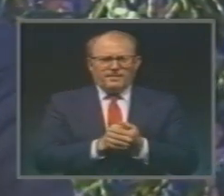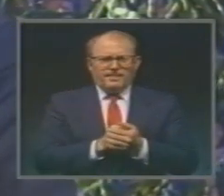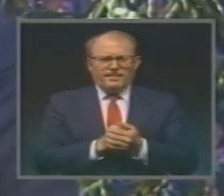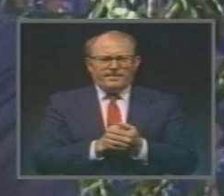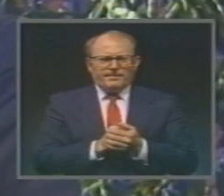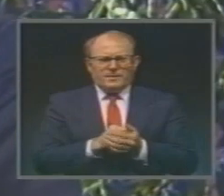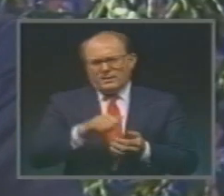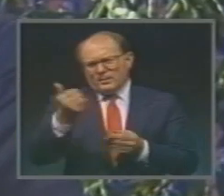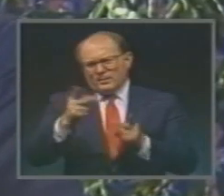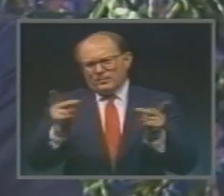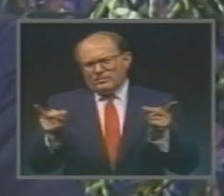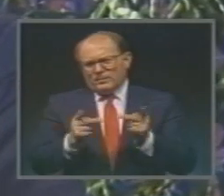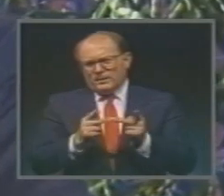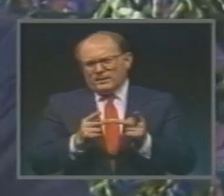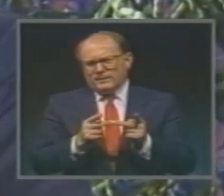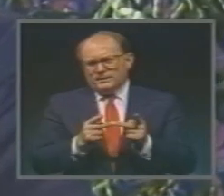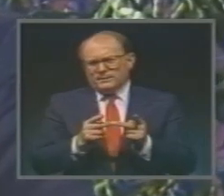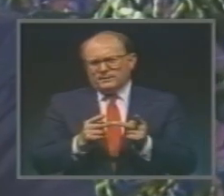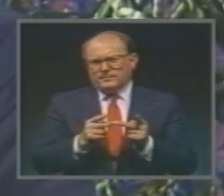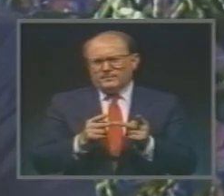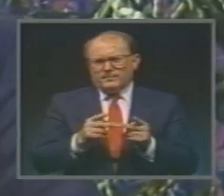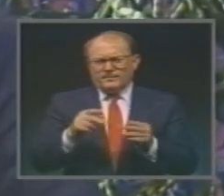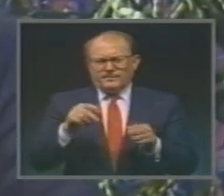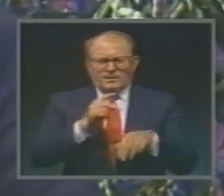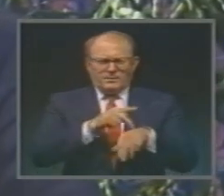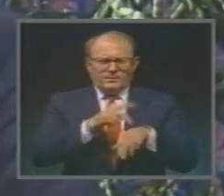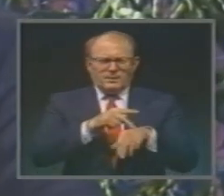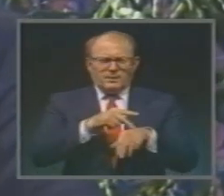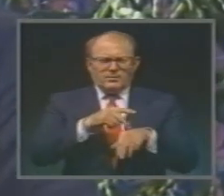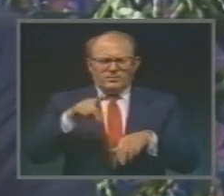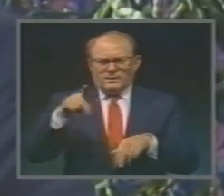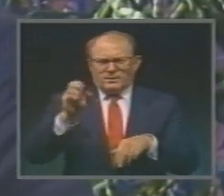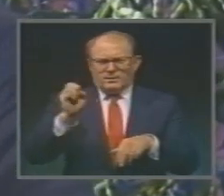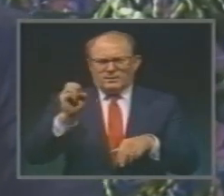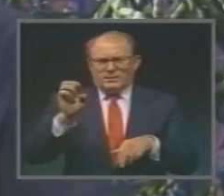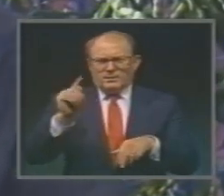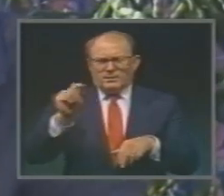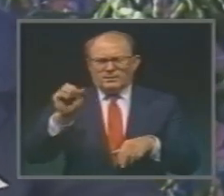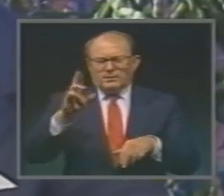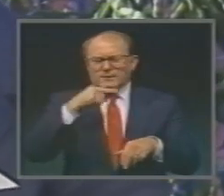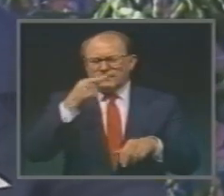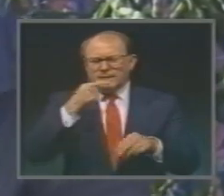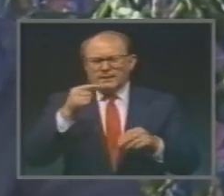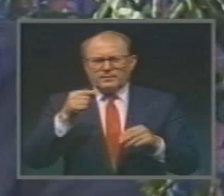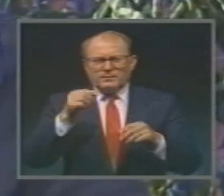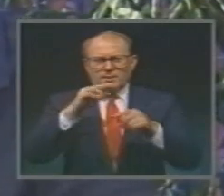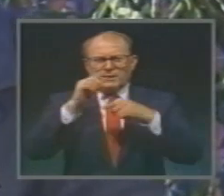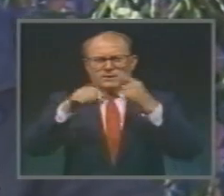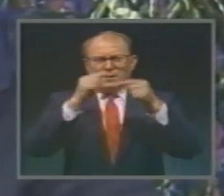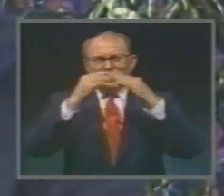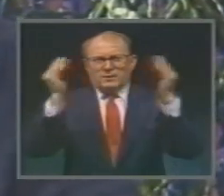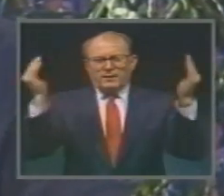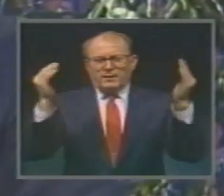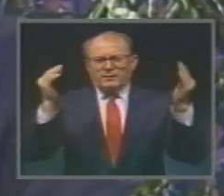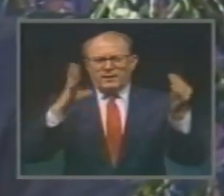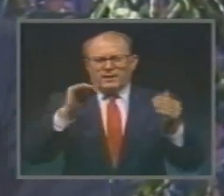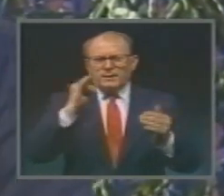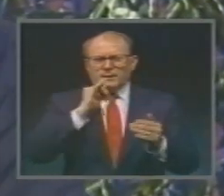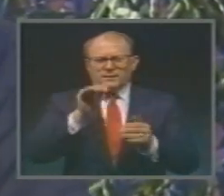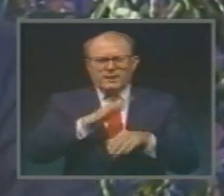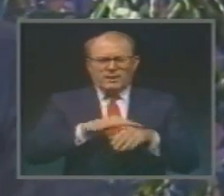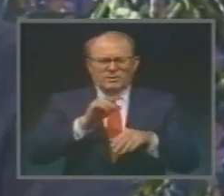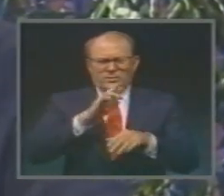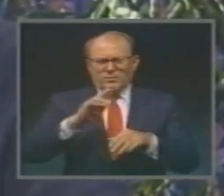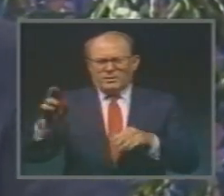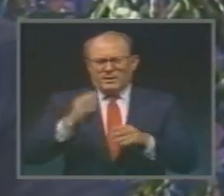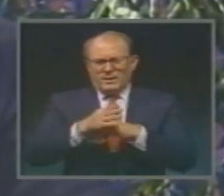23. In another place, this time by the pen of Peter, he's speaking of Christ when he says, He is gone into heaven and is at the right hand